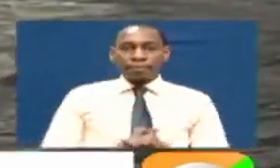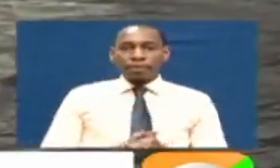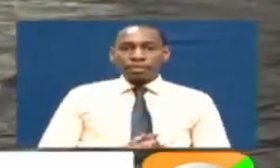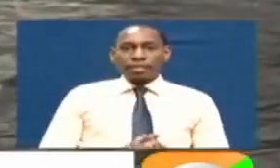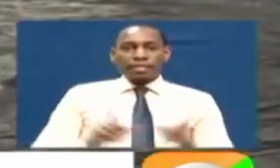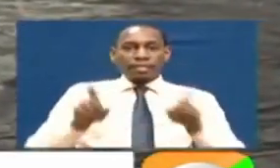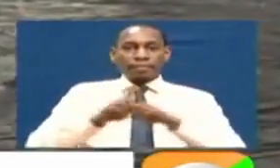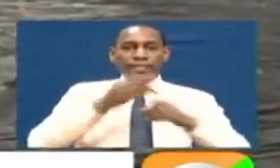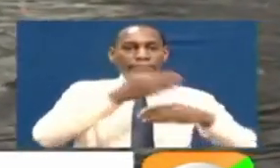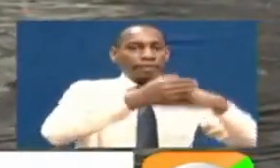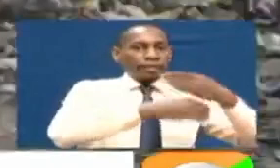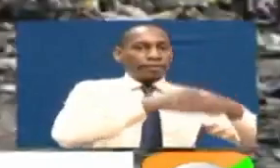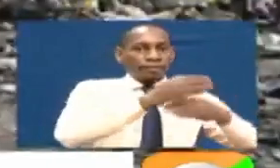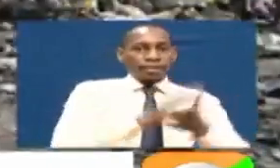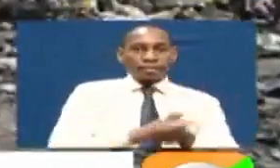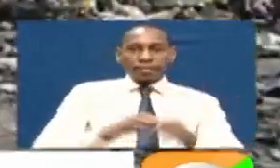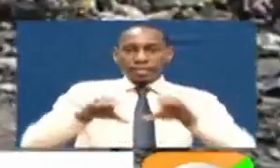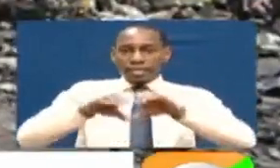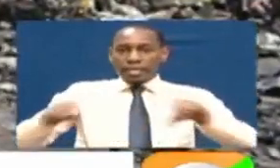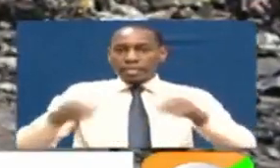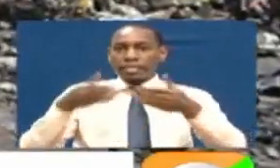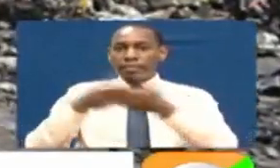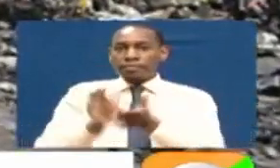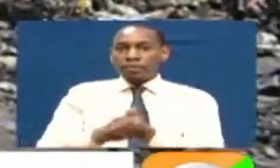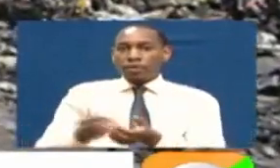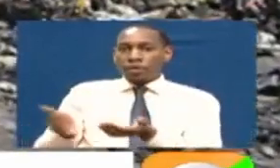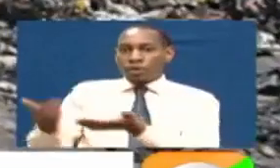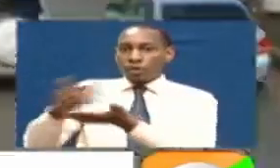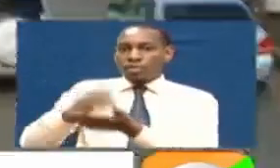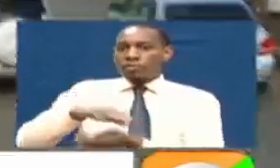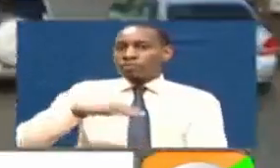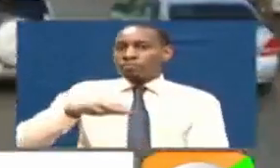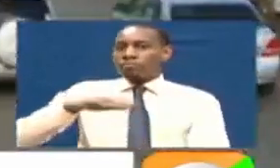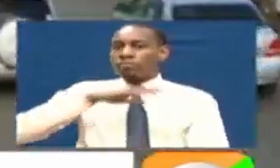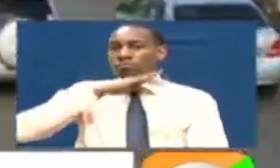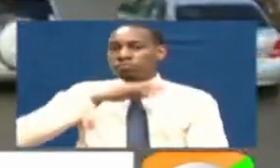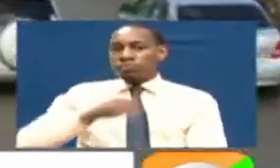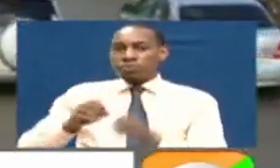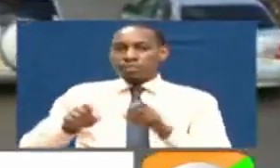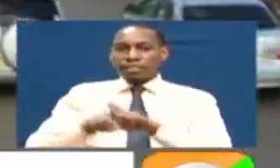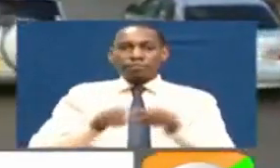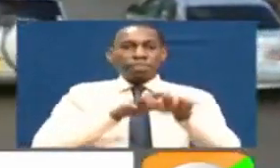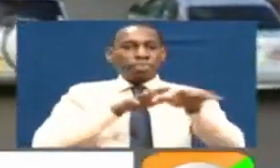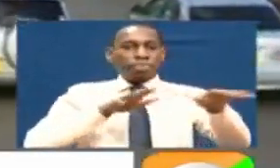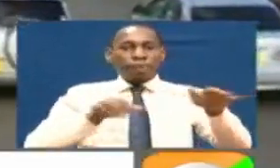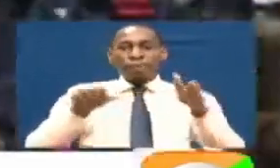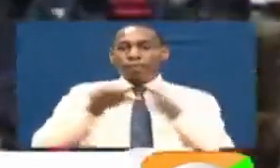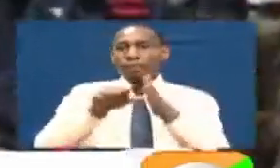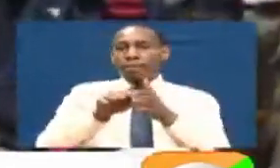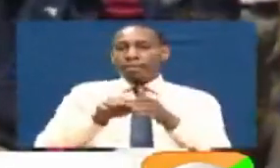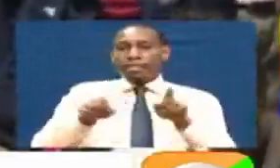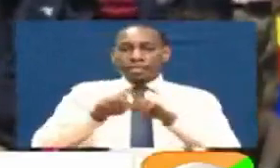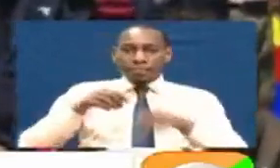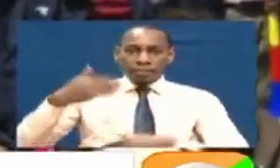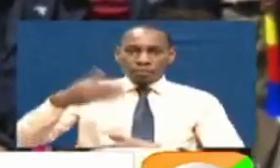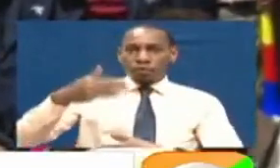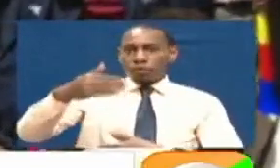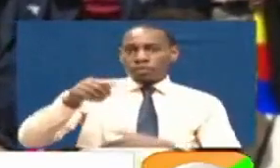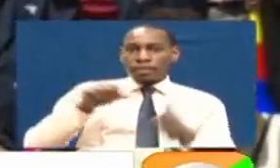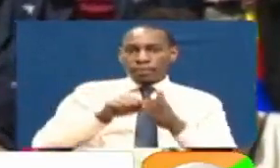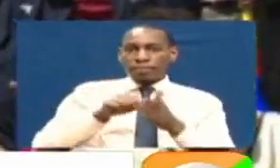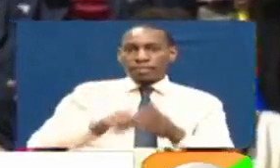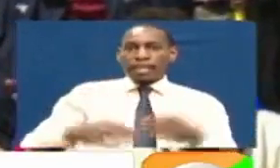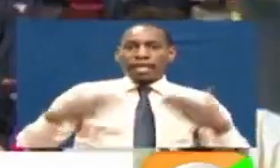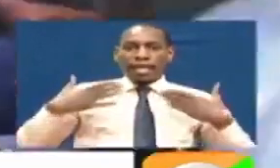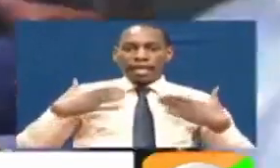Broken infrastructure, blocked drainages, poor garbage collection, congestion due to the matatu menace, and persistent crisis in